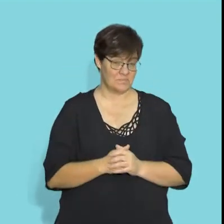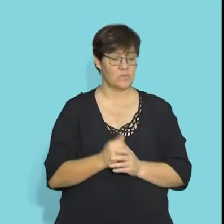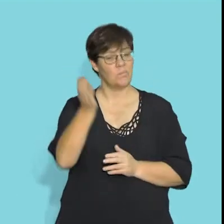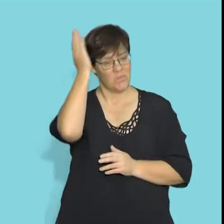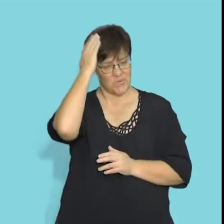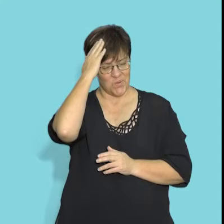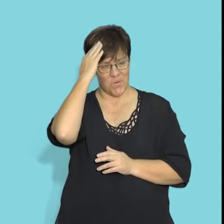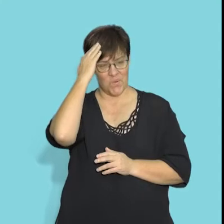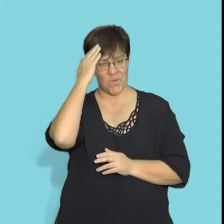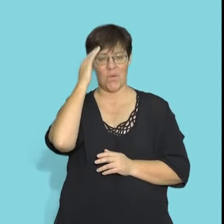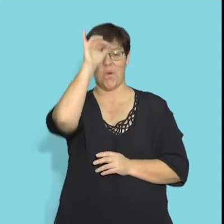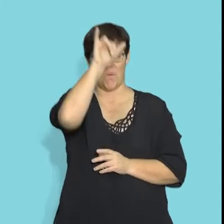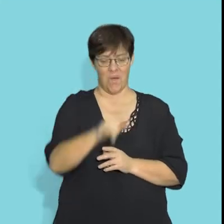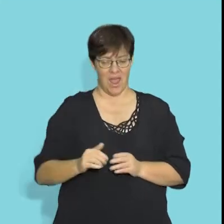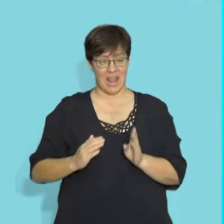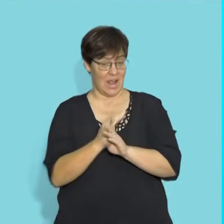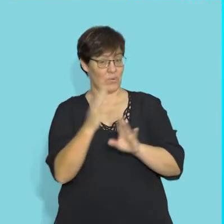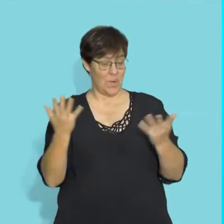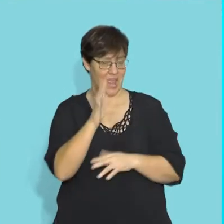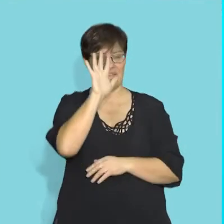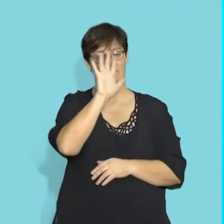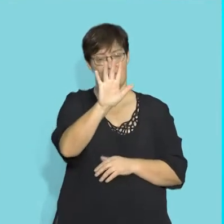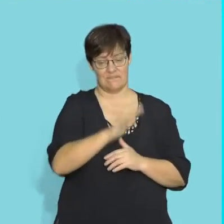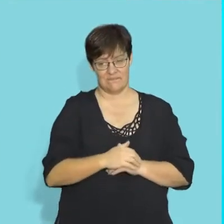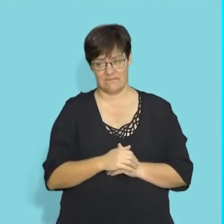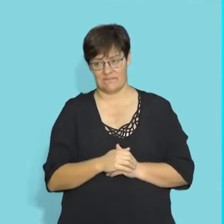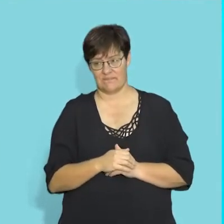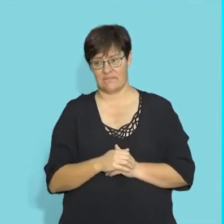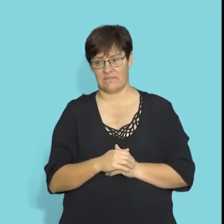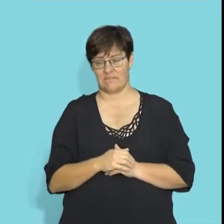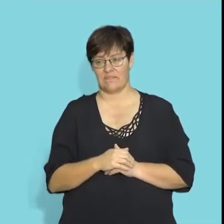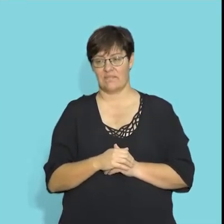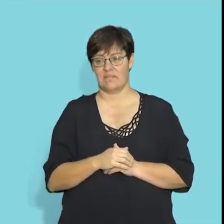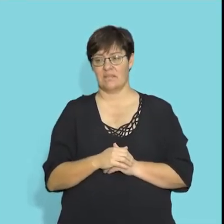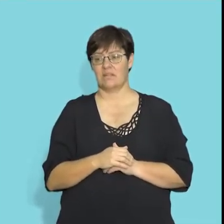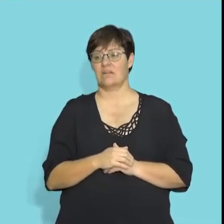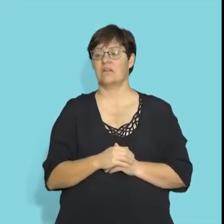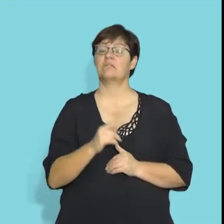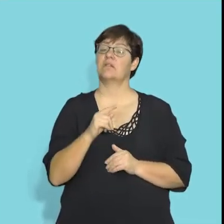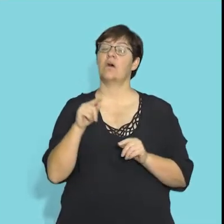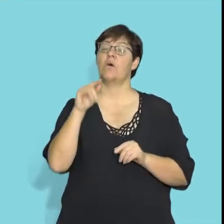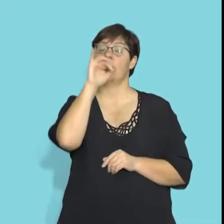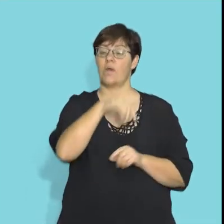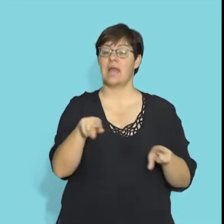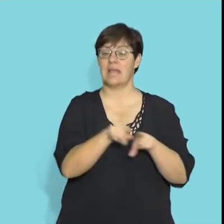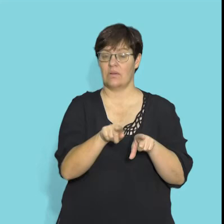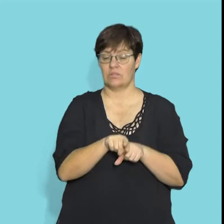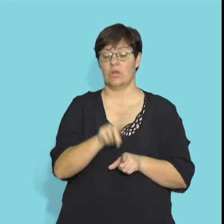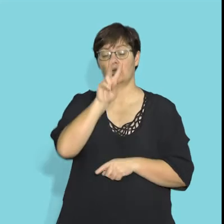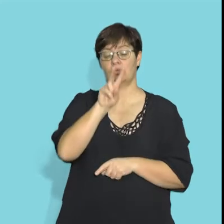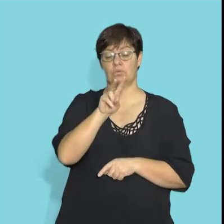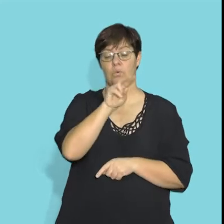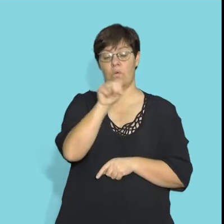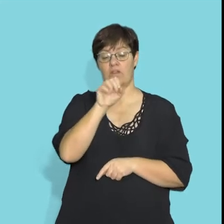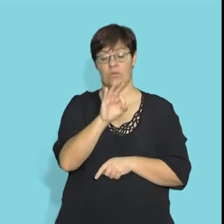so I've solved for my gradient, I've solved for my y cut, and if I finish this question, y is equal to 2